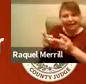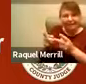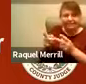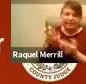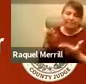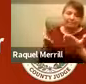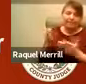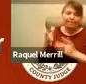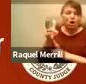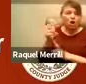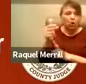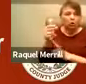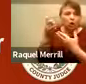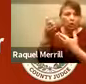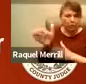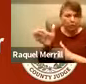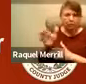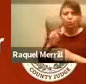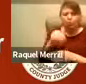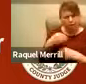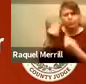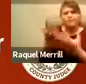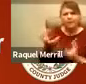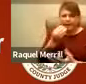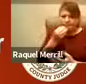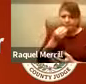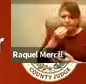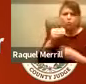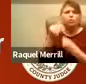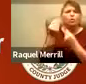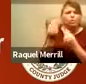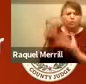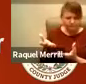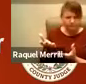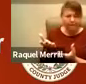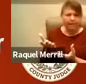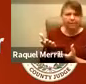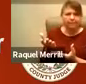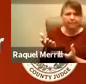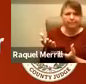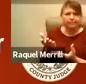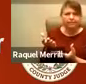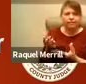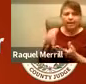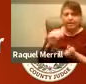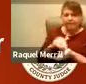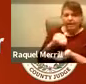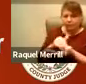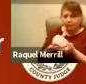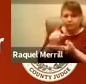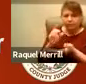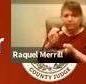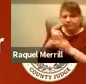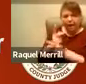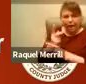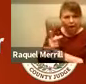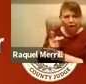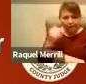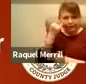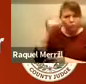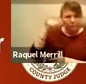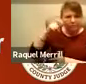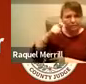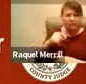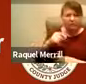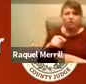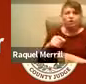a hotel room. We will provide meals. We will provide, you know, medical attention should you need it at that time,